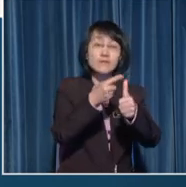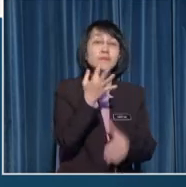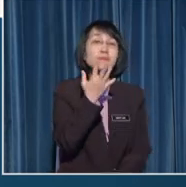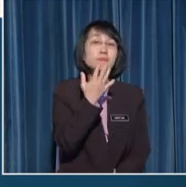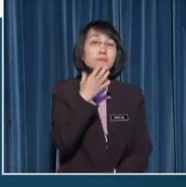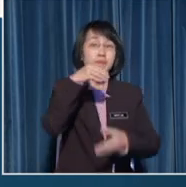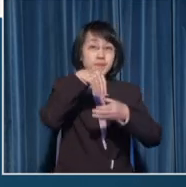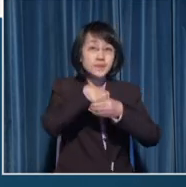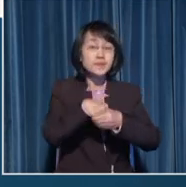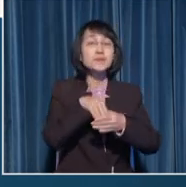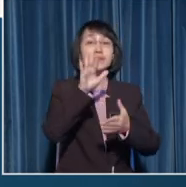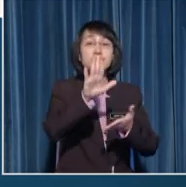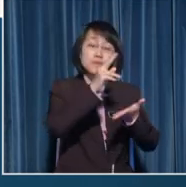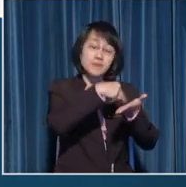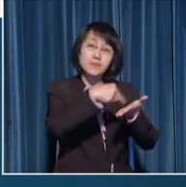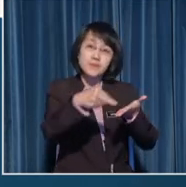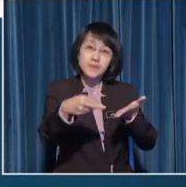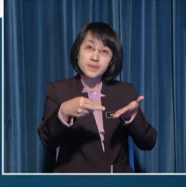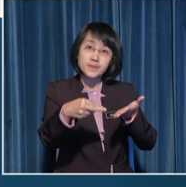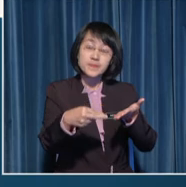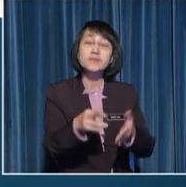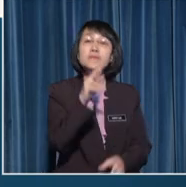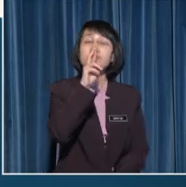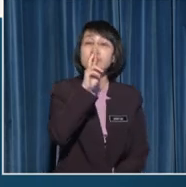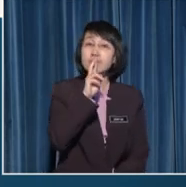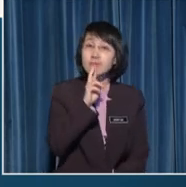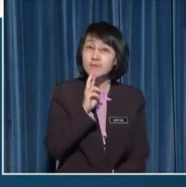in your note. It is red.